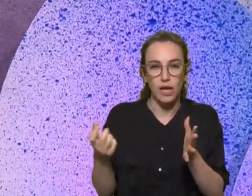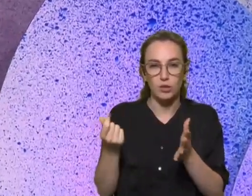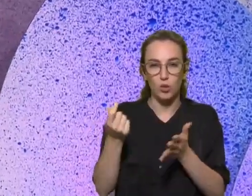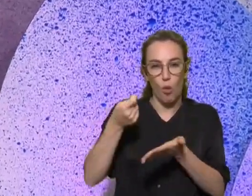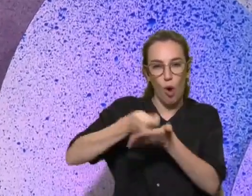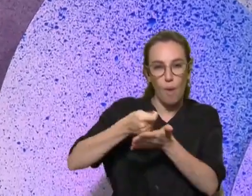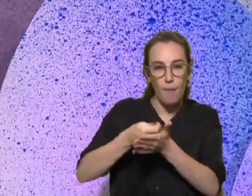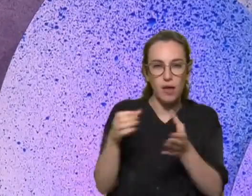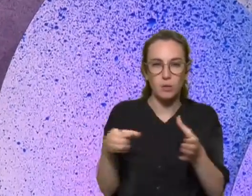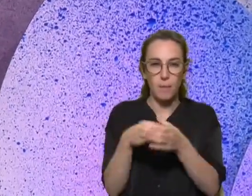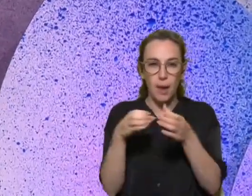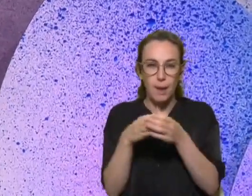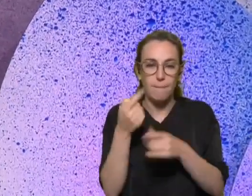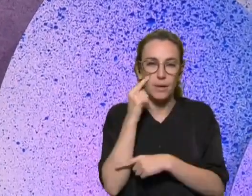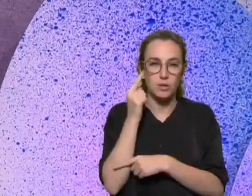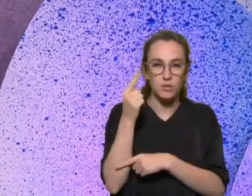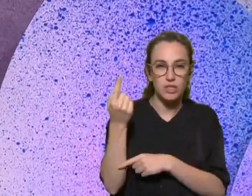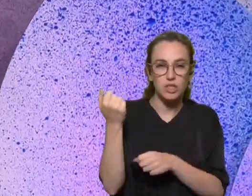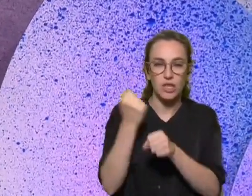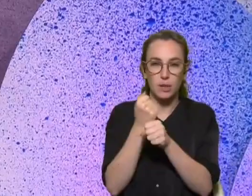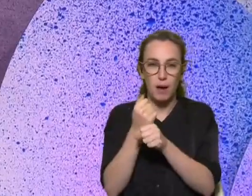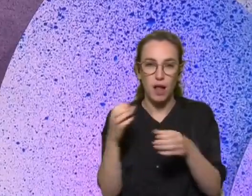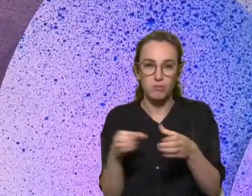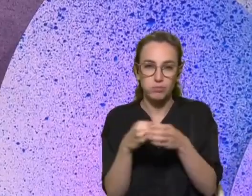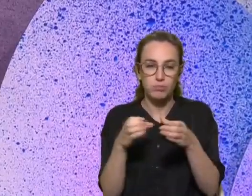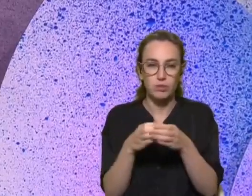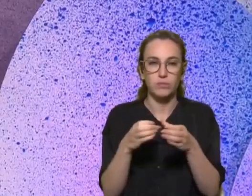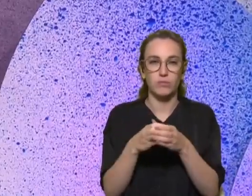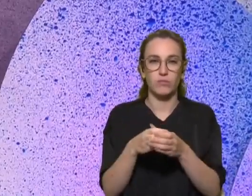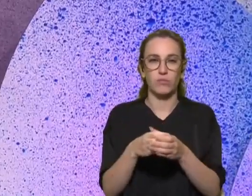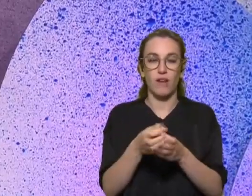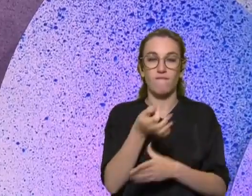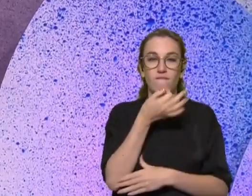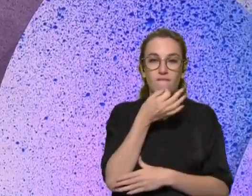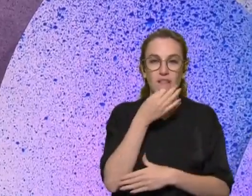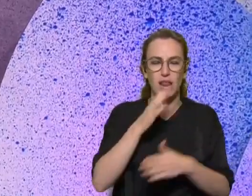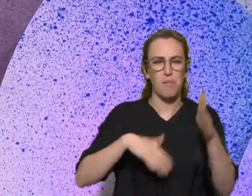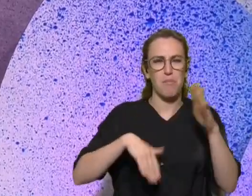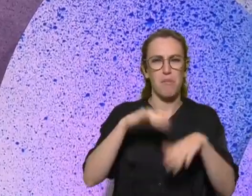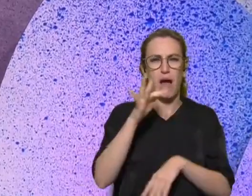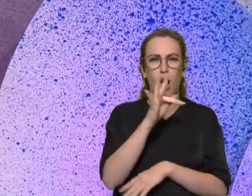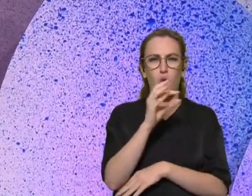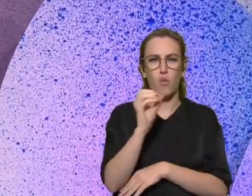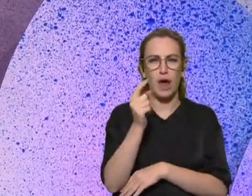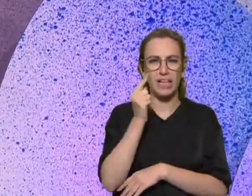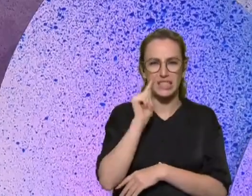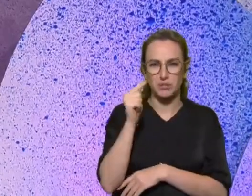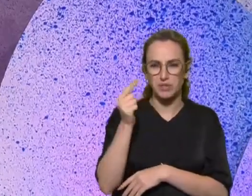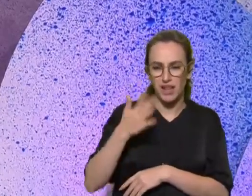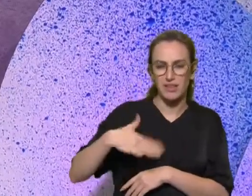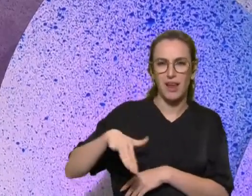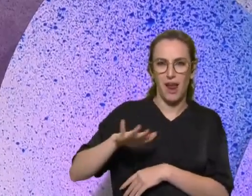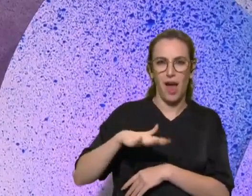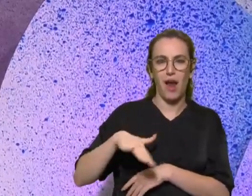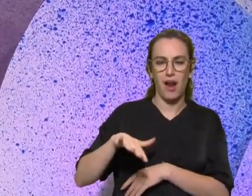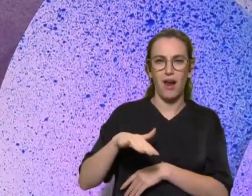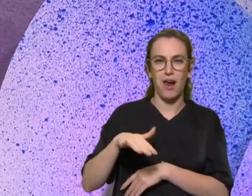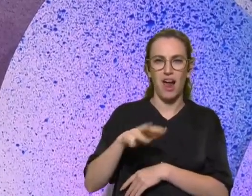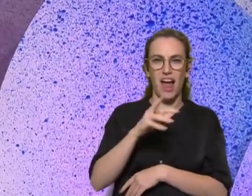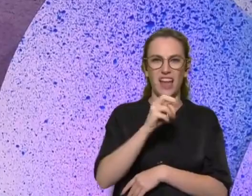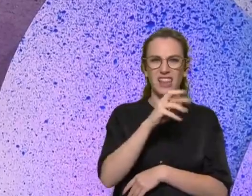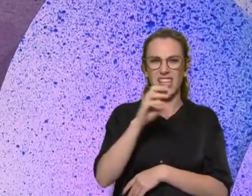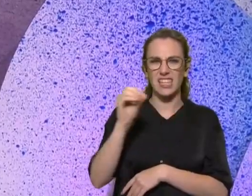process. We had a team of specialists working with us, and we had more than 40 specialists in the area. We